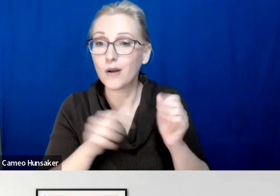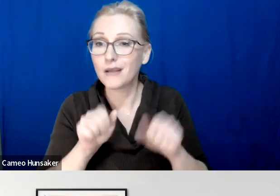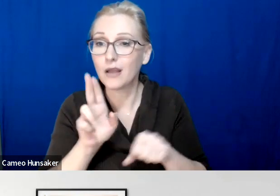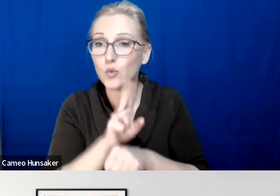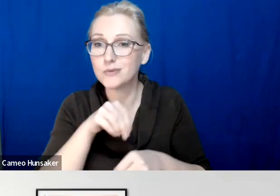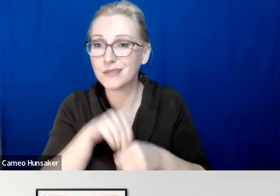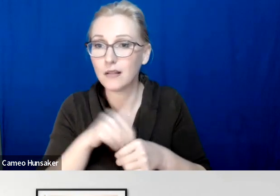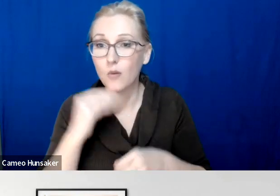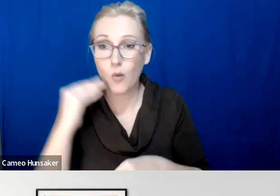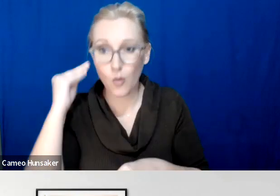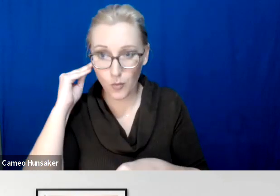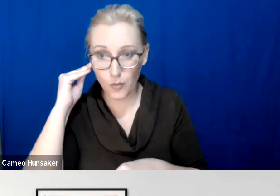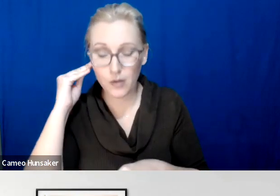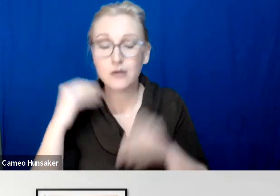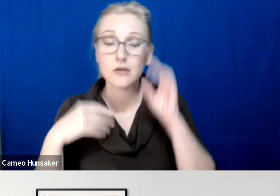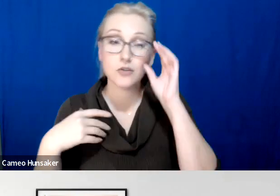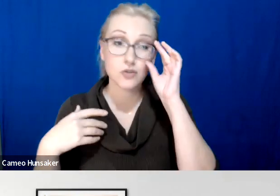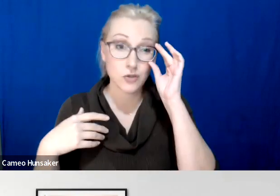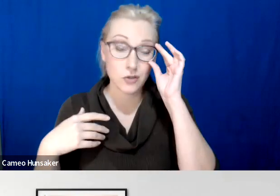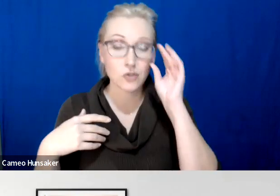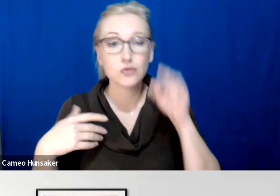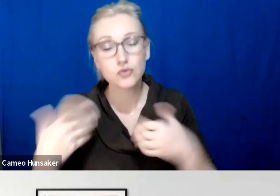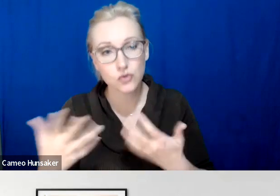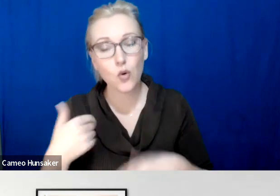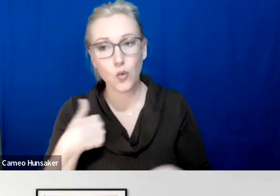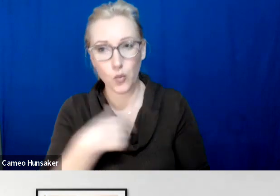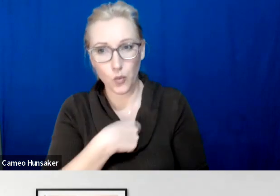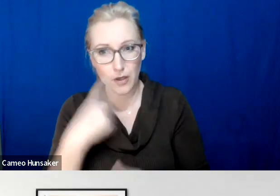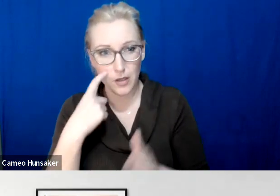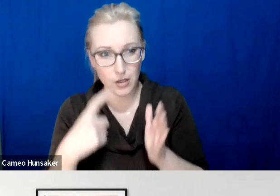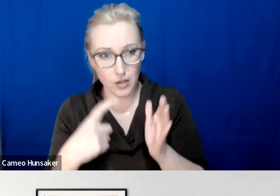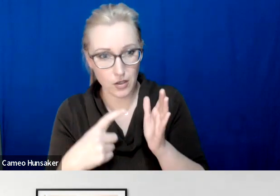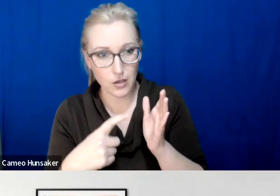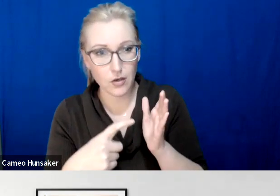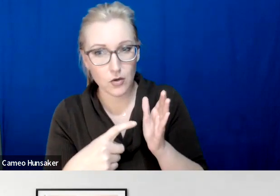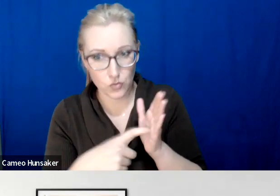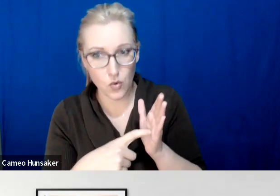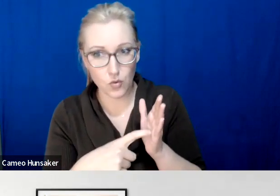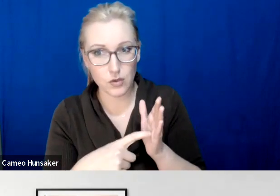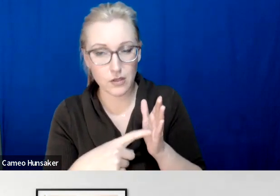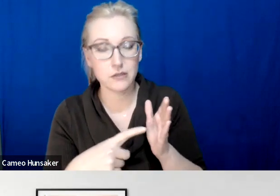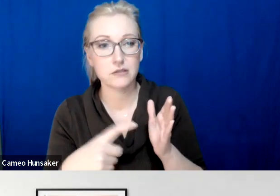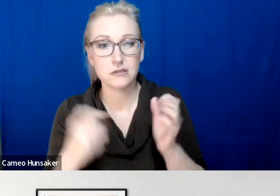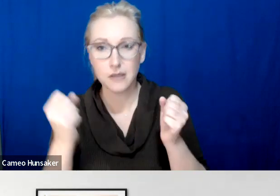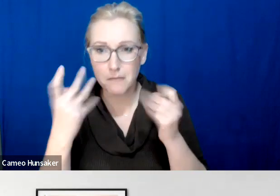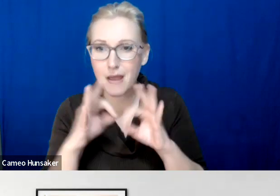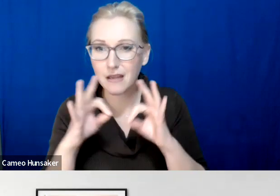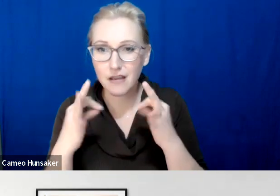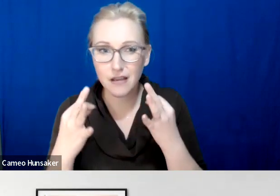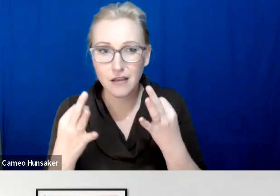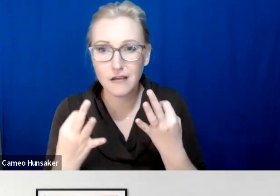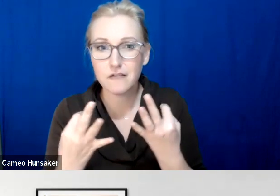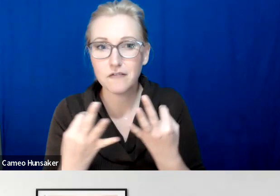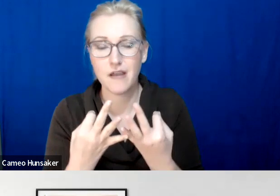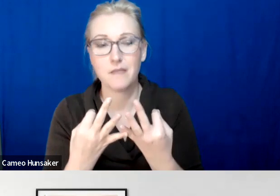is, if a family is denied the use of the assistive technology in their natural